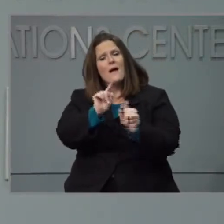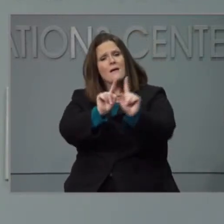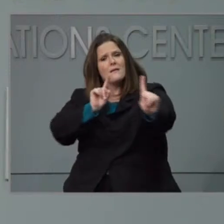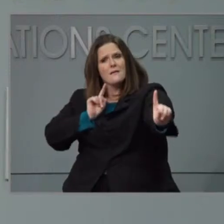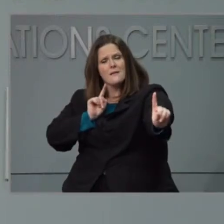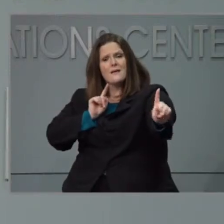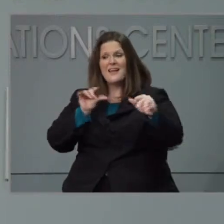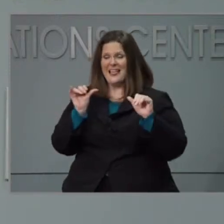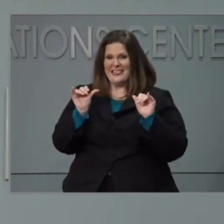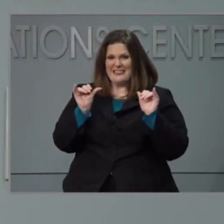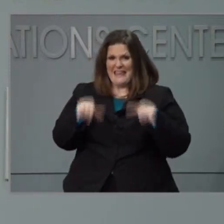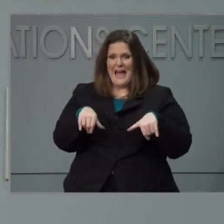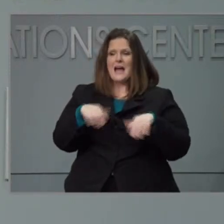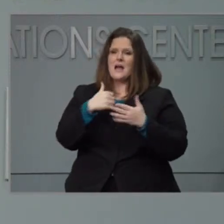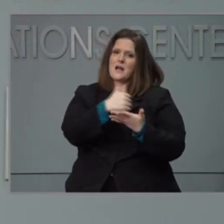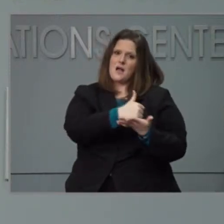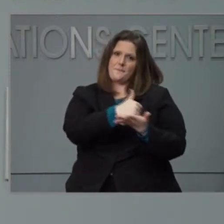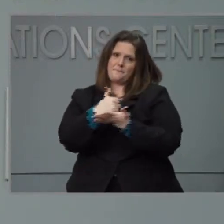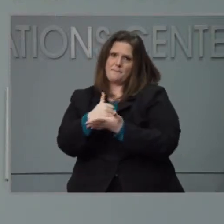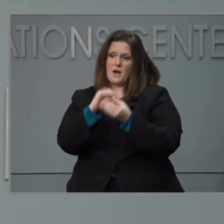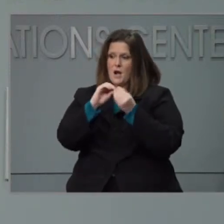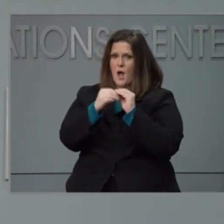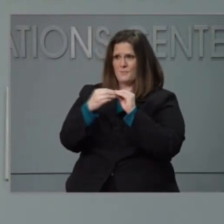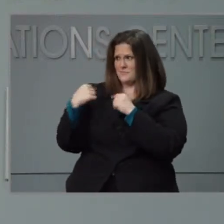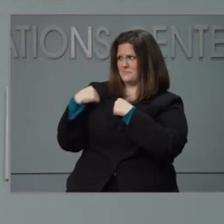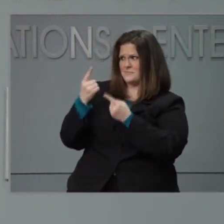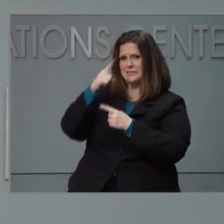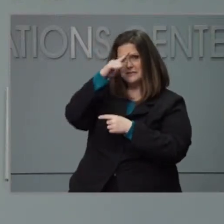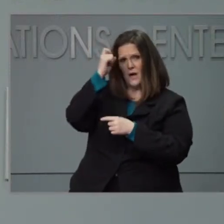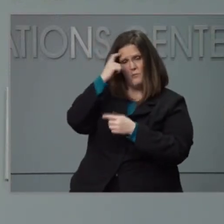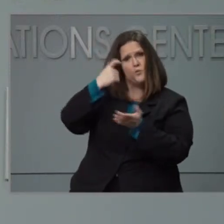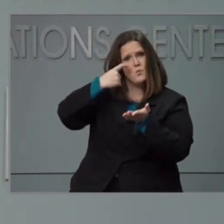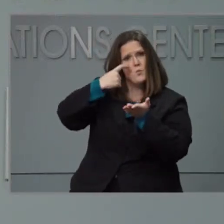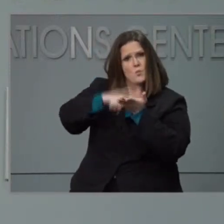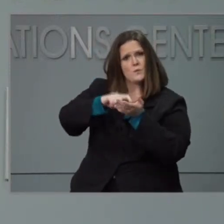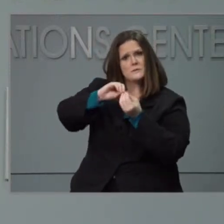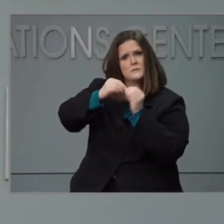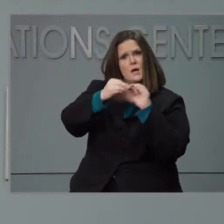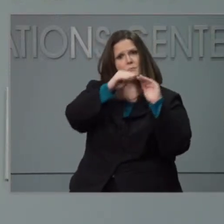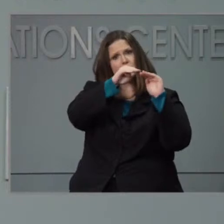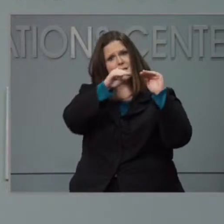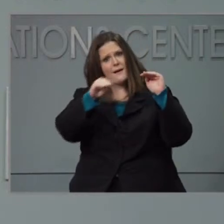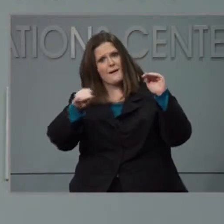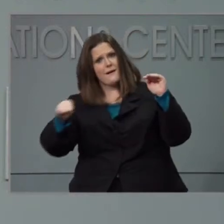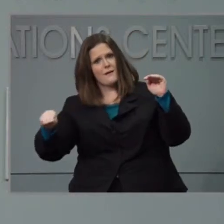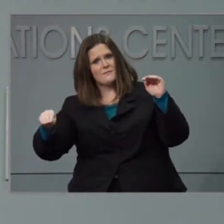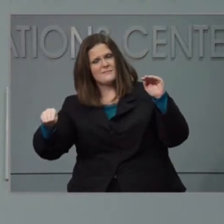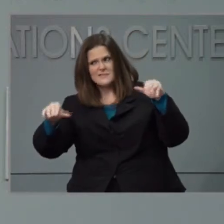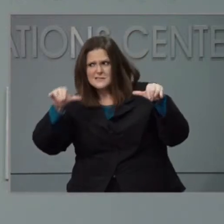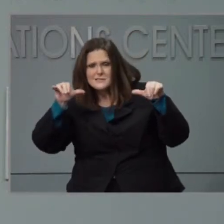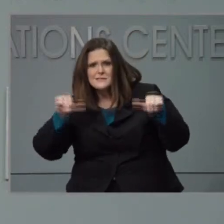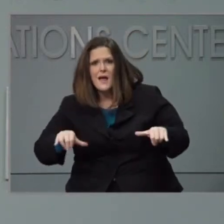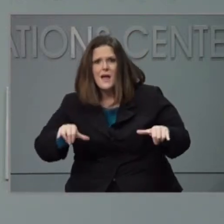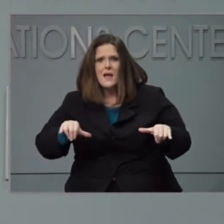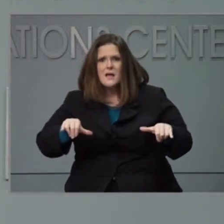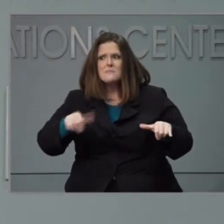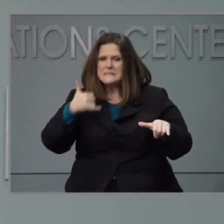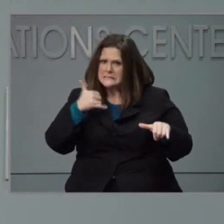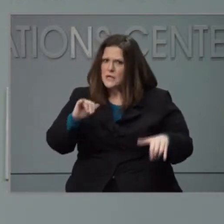the habits that helped lower our numbers over the summer, and they are still our best